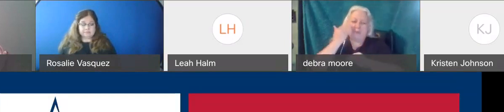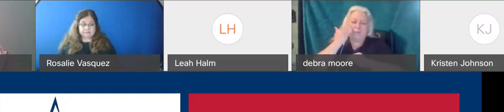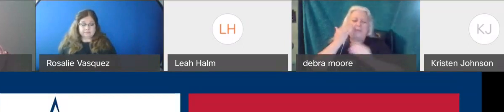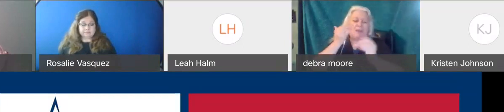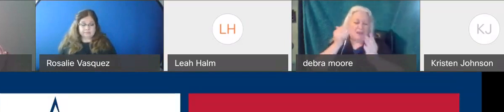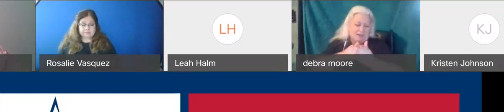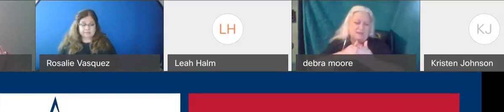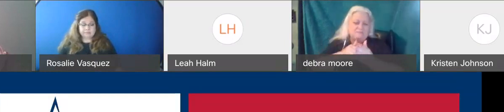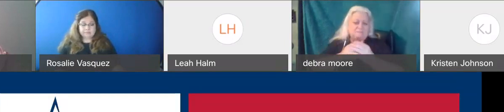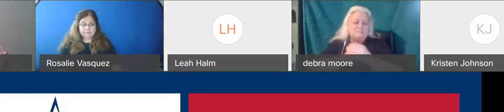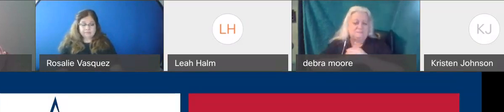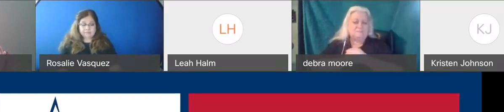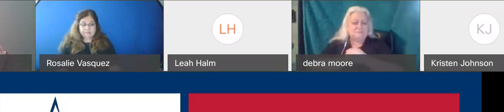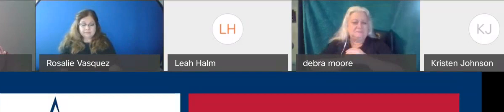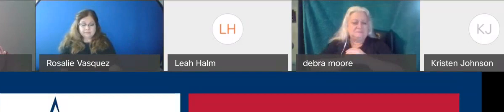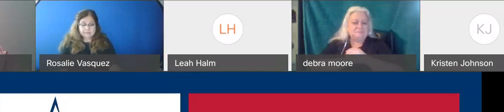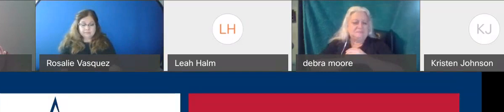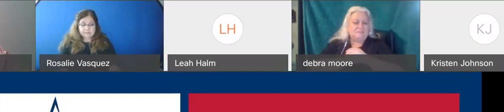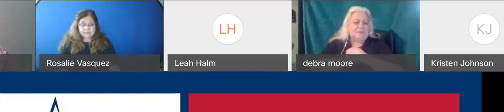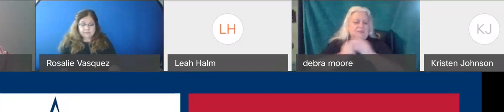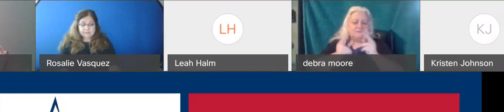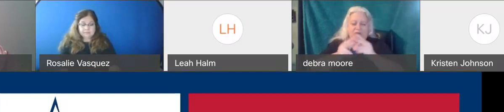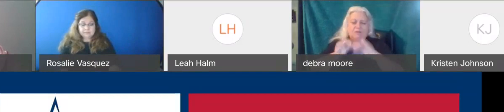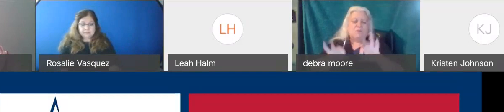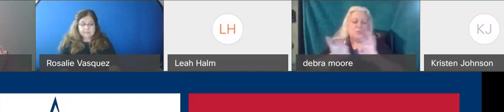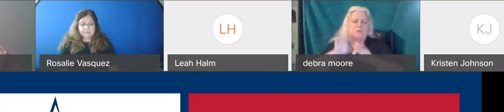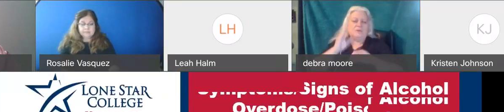and signs of alcohol poisoning is important.